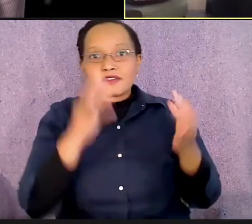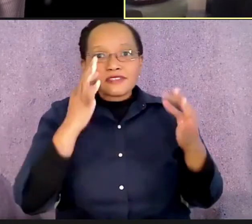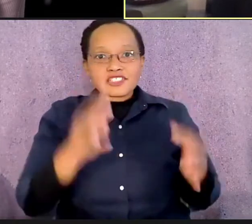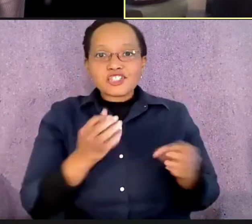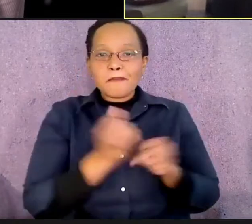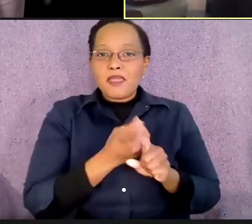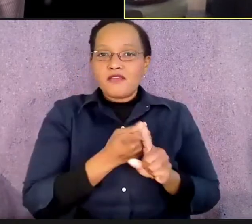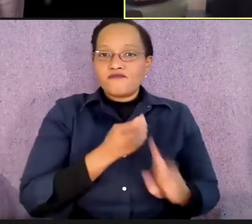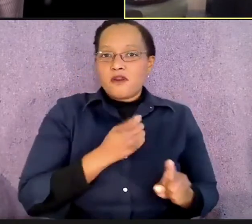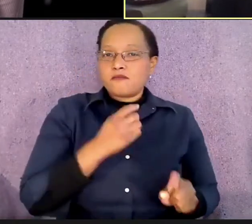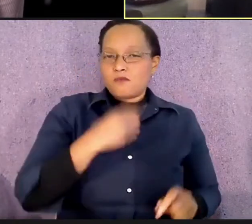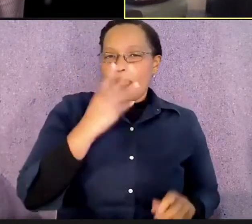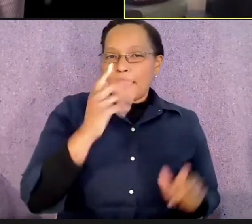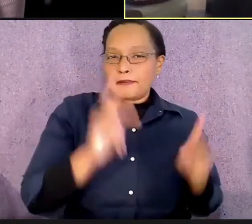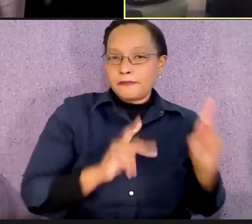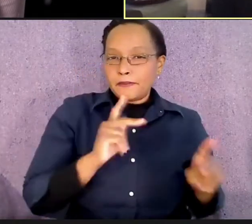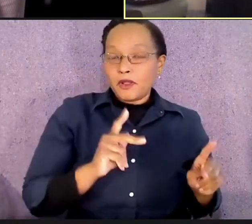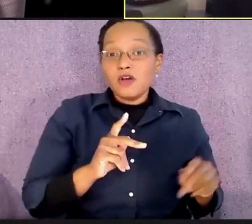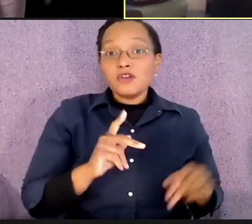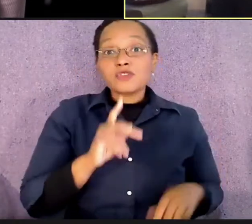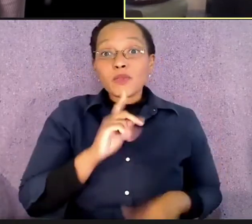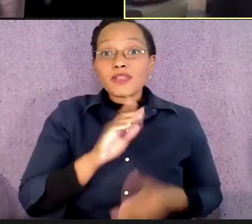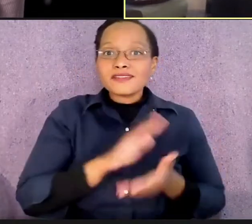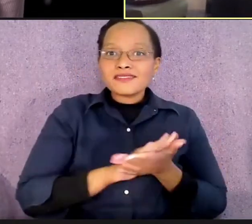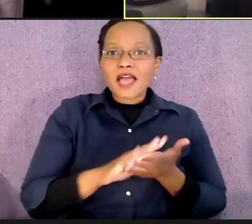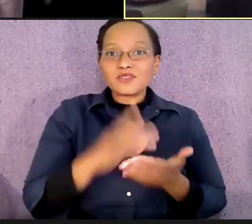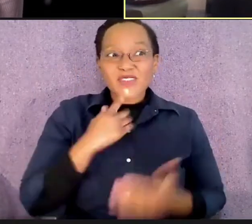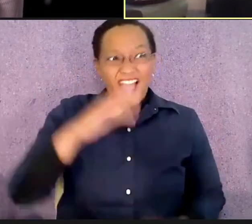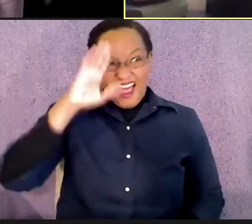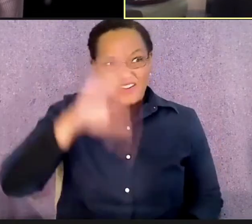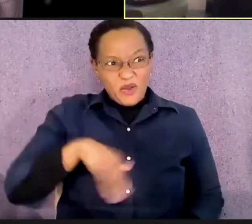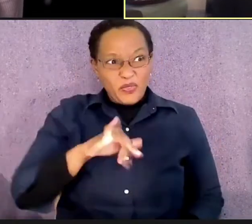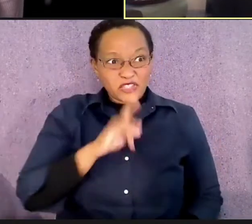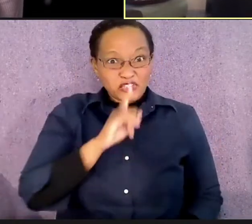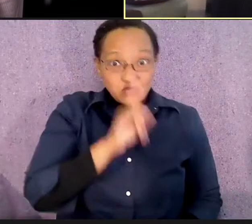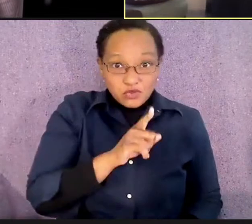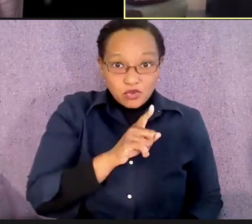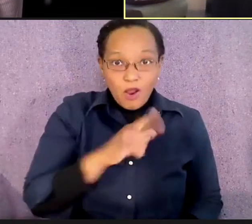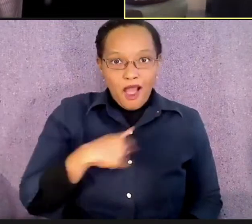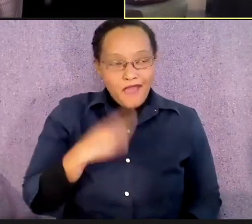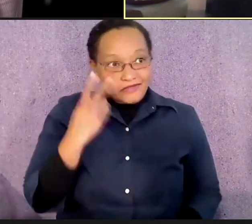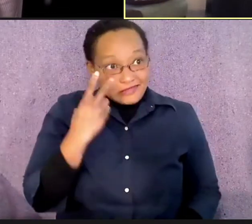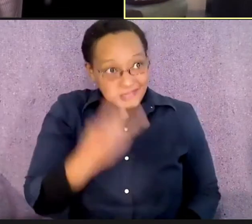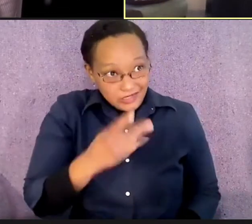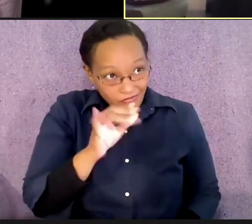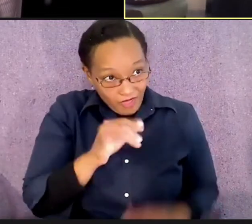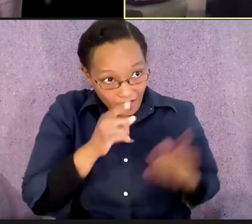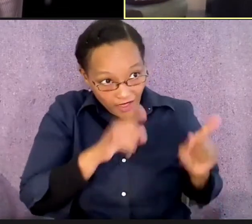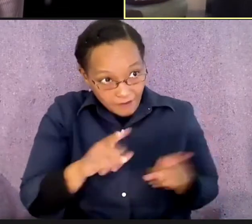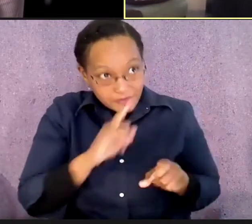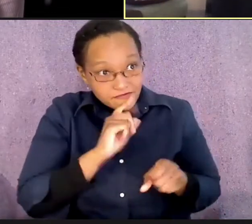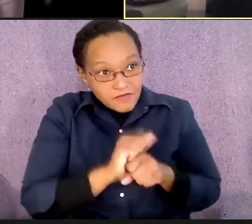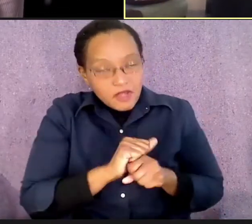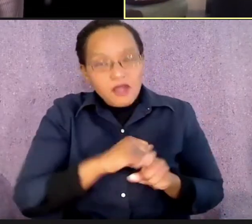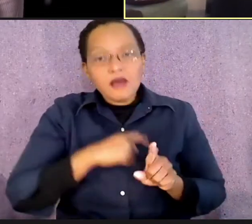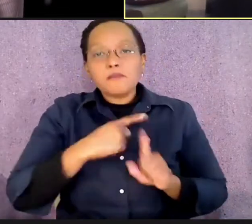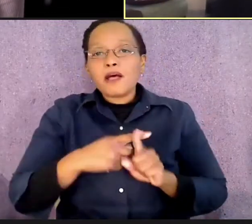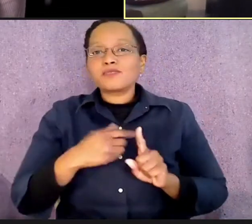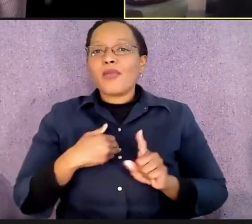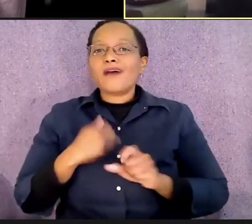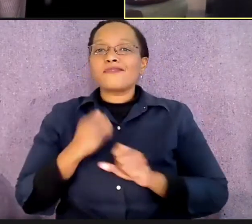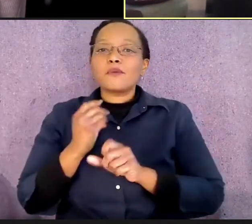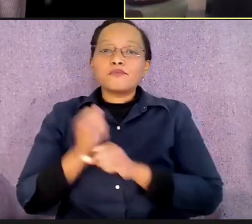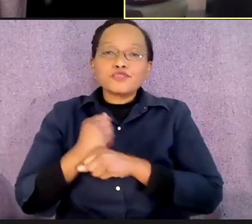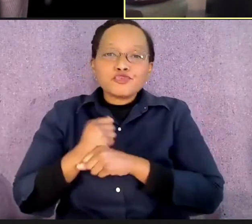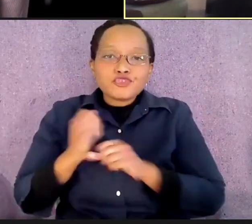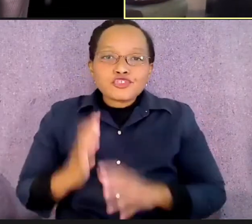know this is true, I've observed this, and then there's like producers and standards and practices who go over it and go, yes,